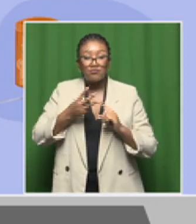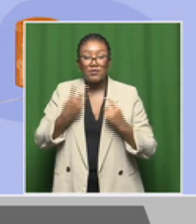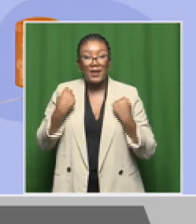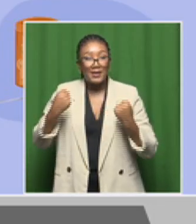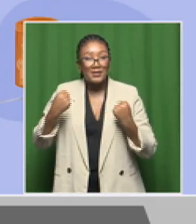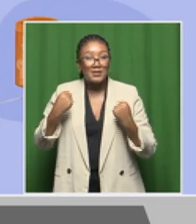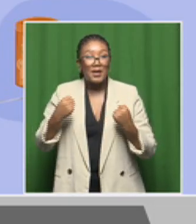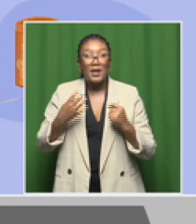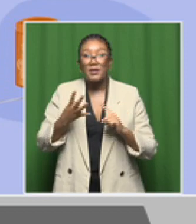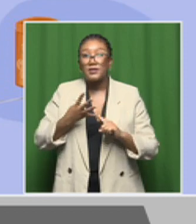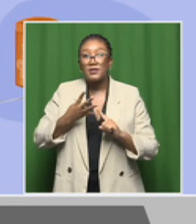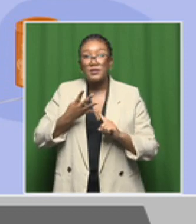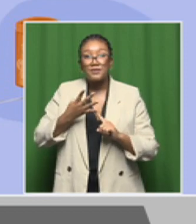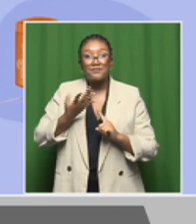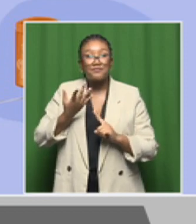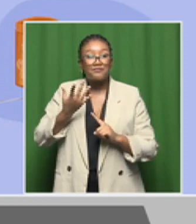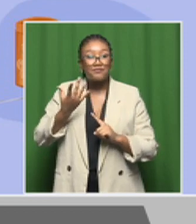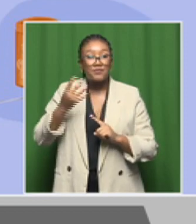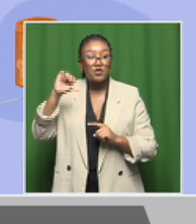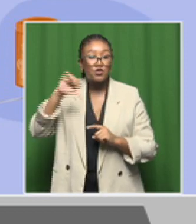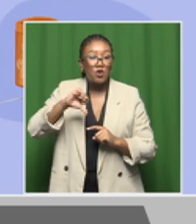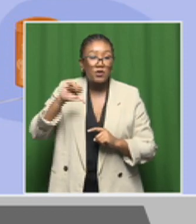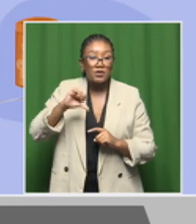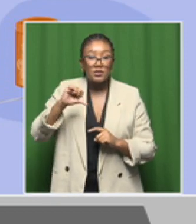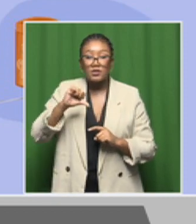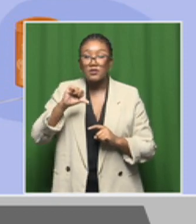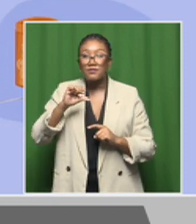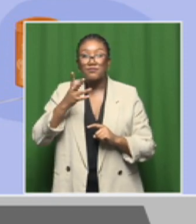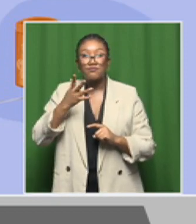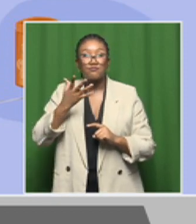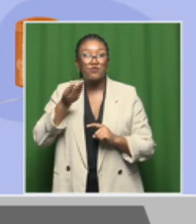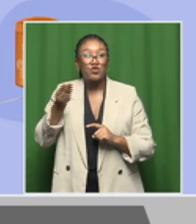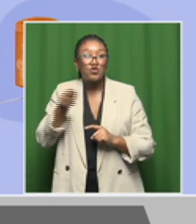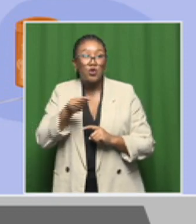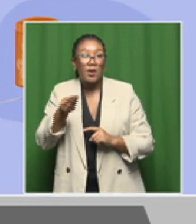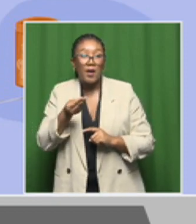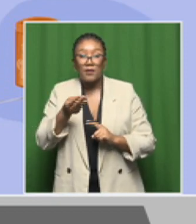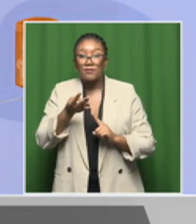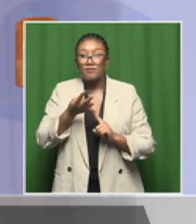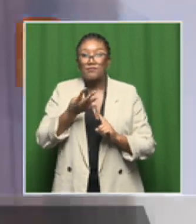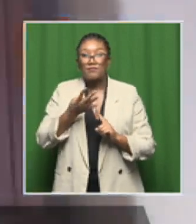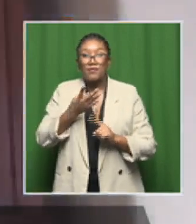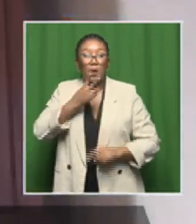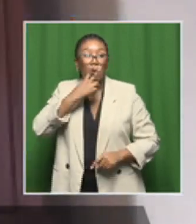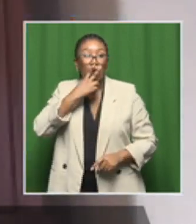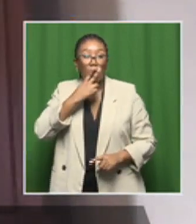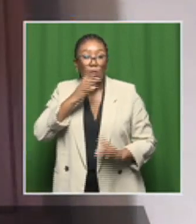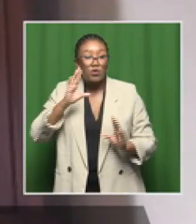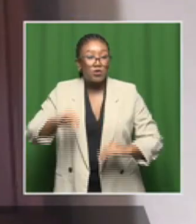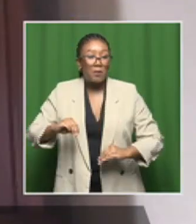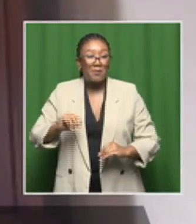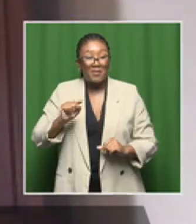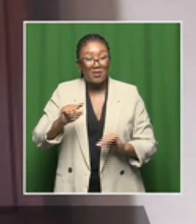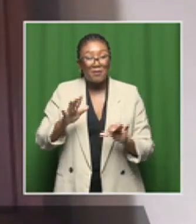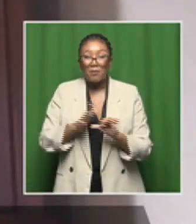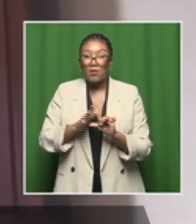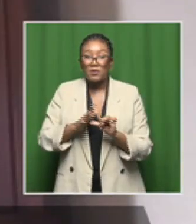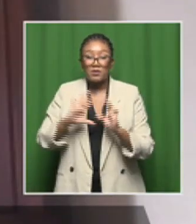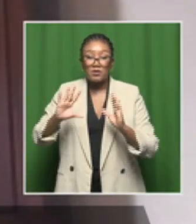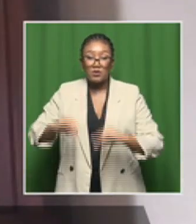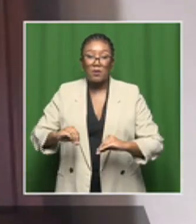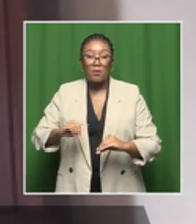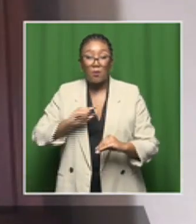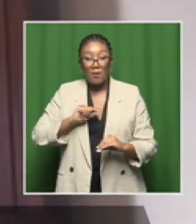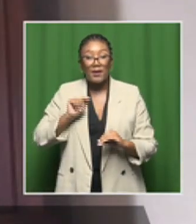sugar intake, things like stopping smoking. Those are the lifestyle changes. And in some cases, you can reverse